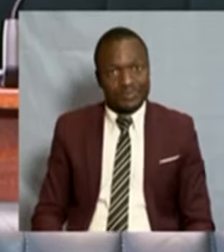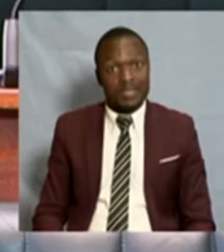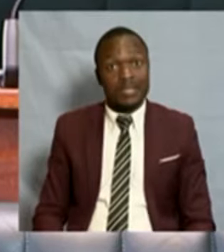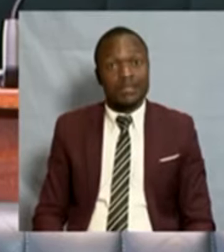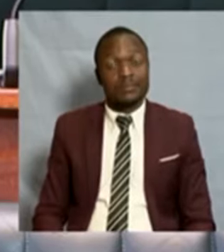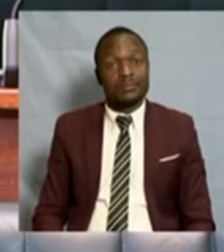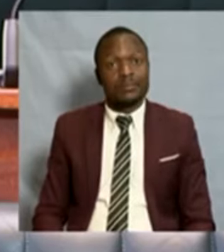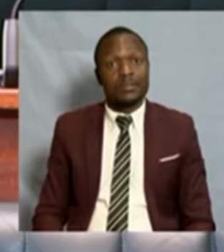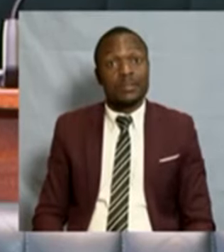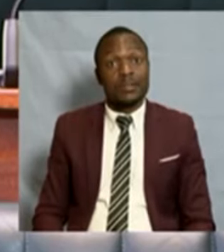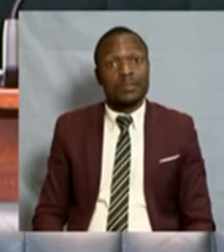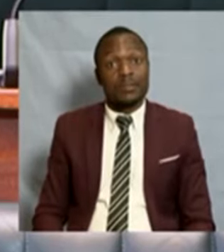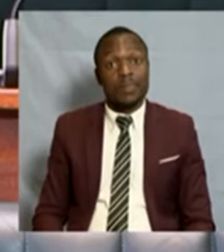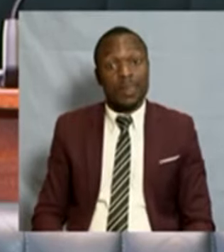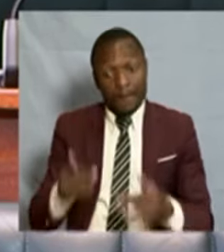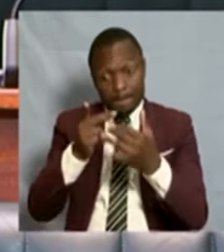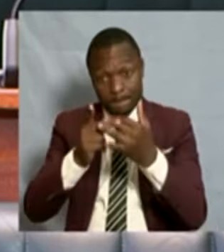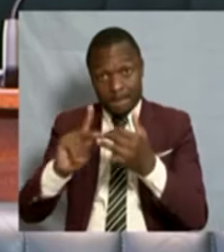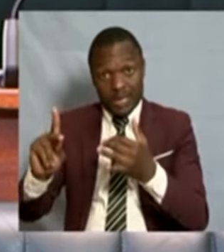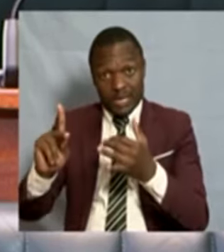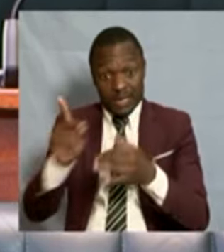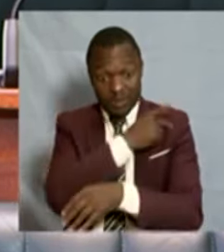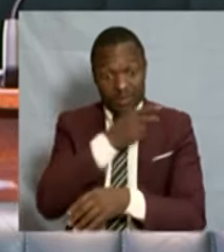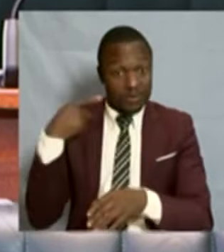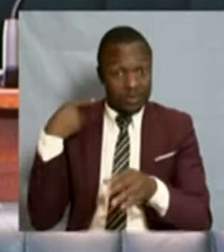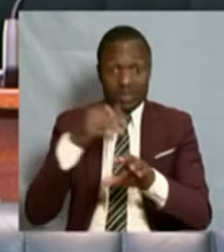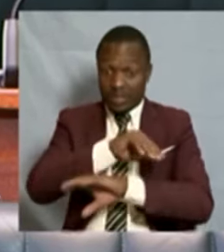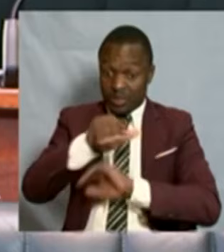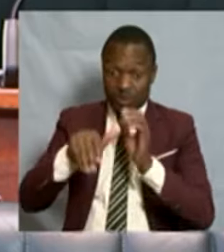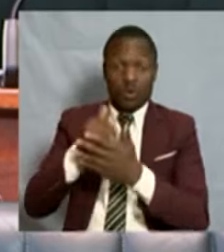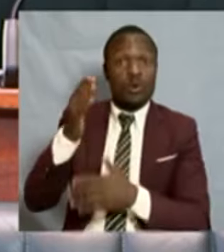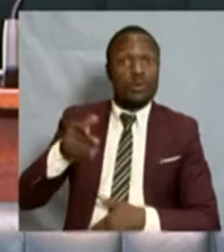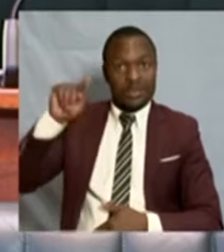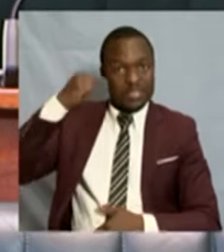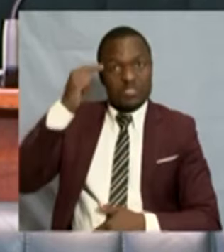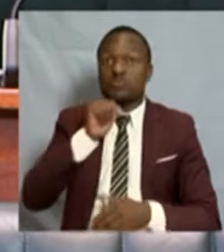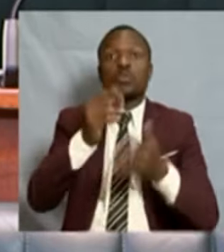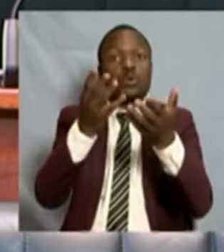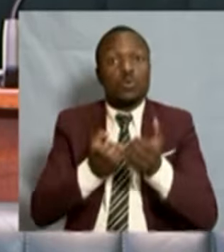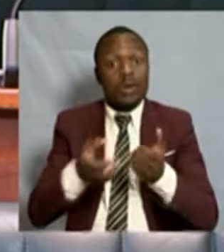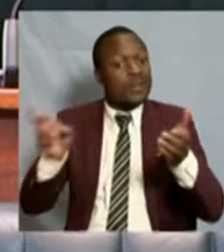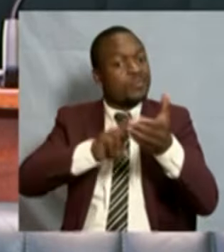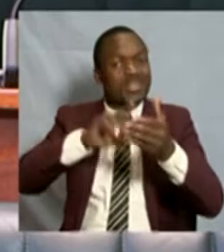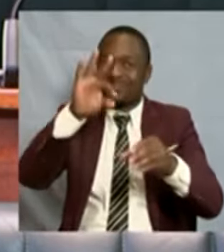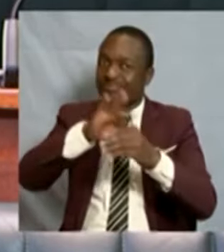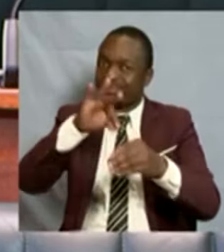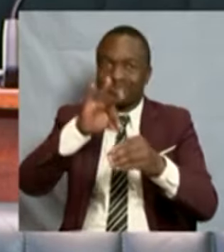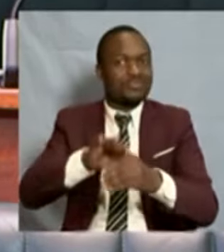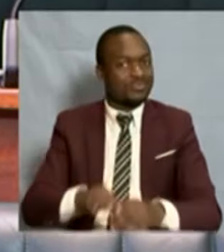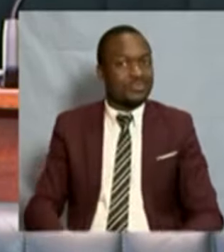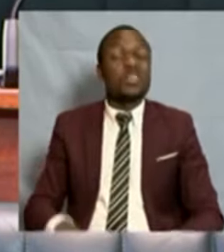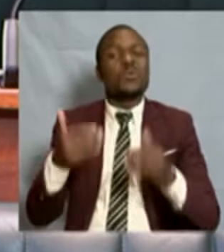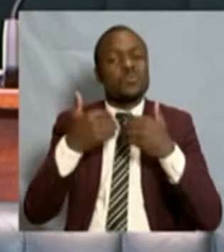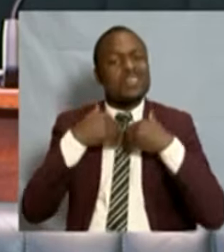this part of the House and the entire UPND government don't want by-elections. We